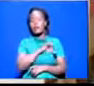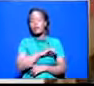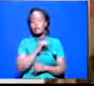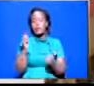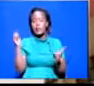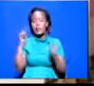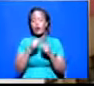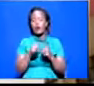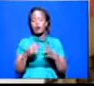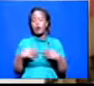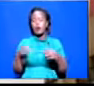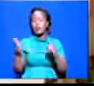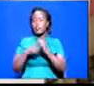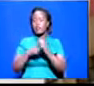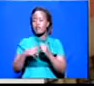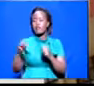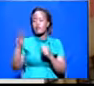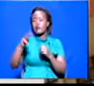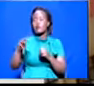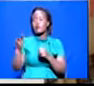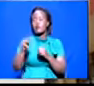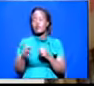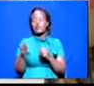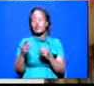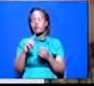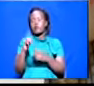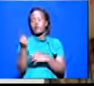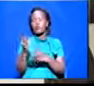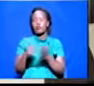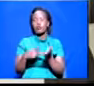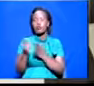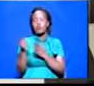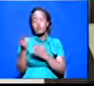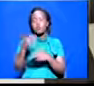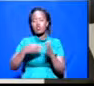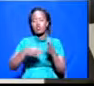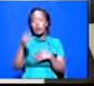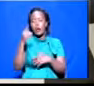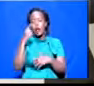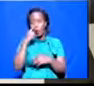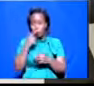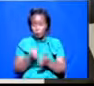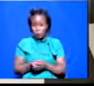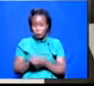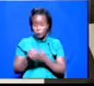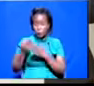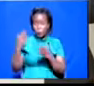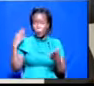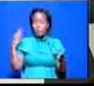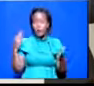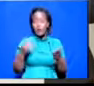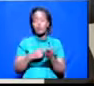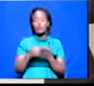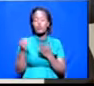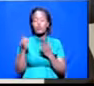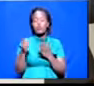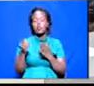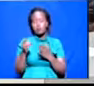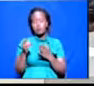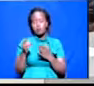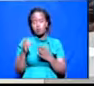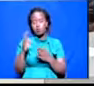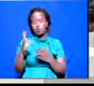of 7 million as a down payment to buy a home. Last week, NWealth and Co-operative Bank launched